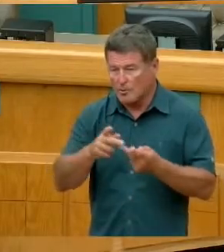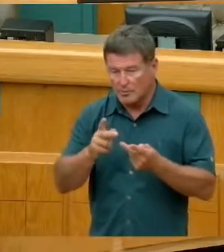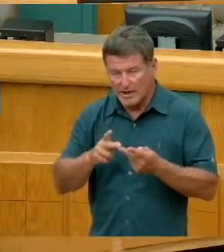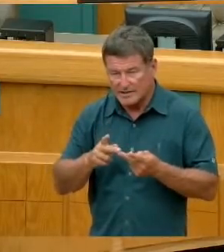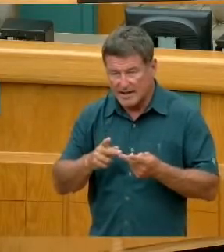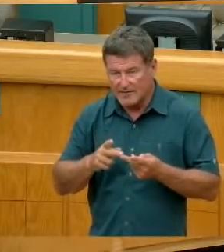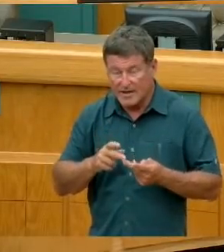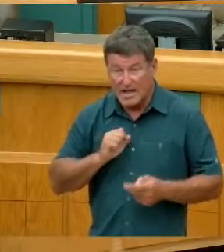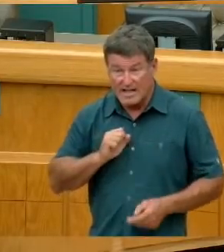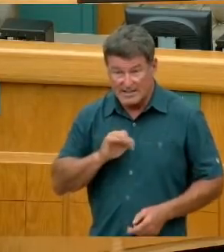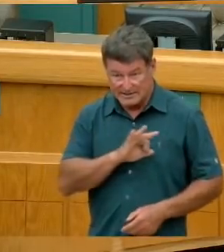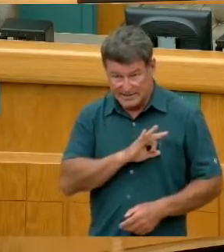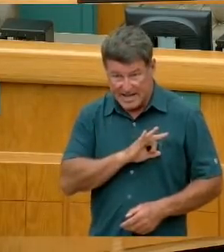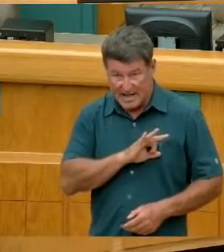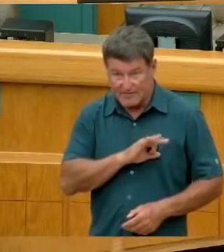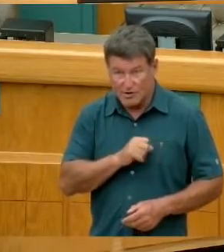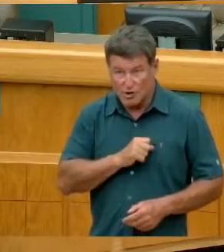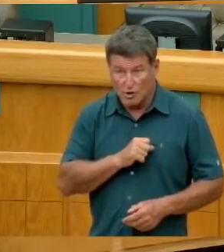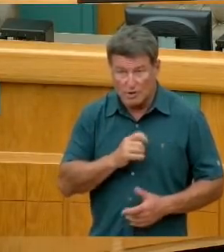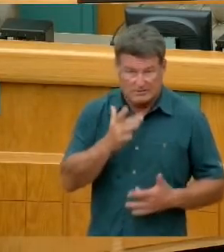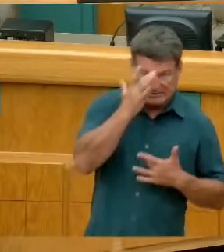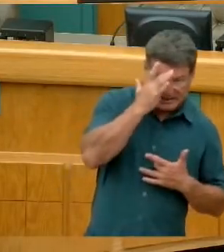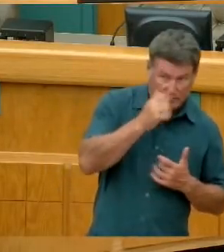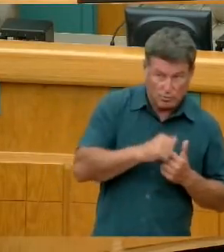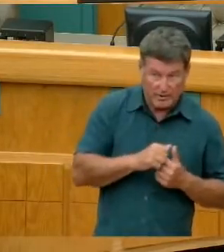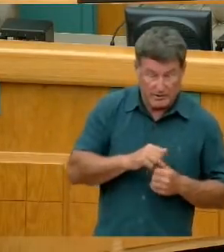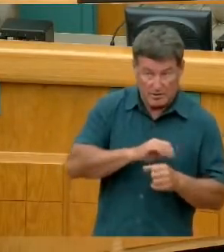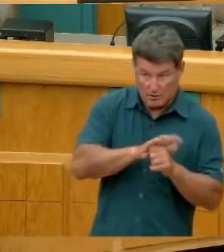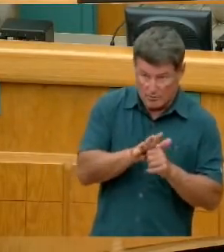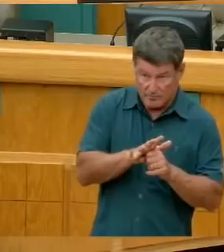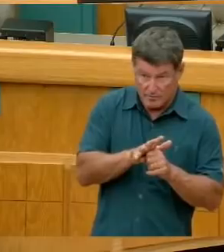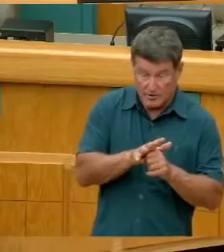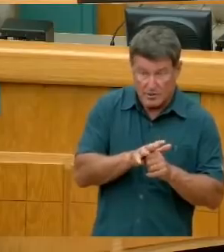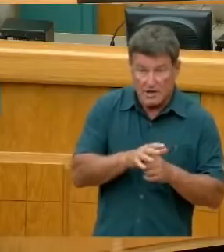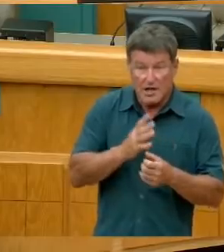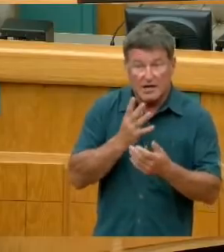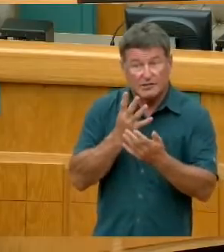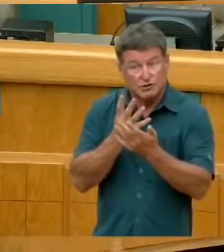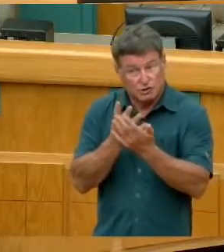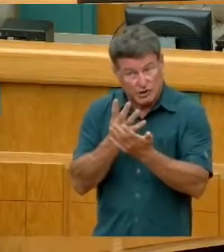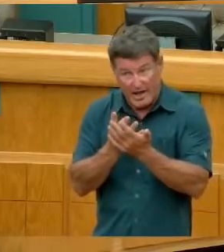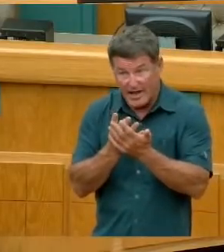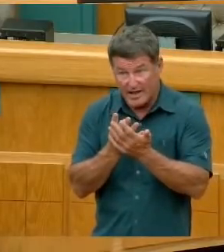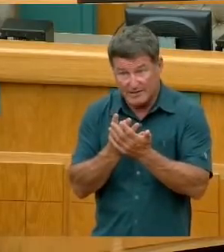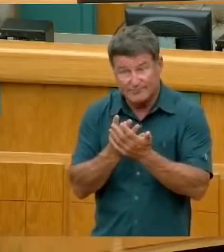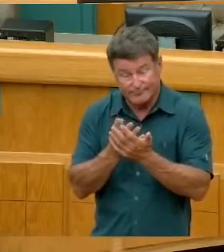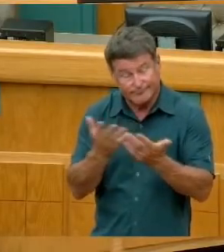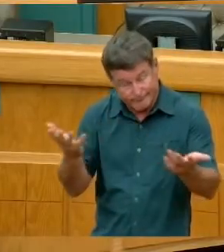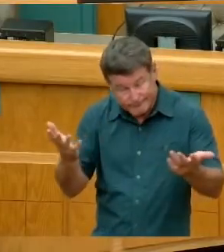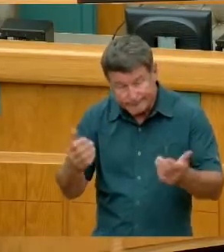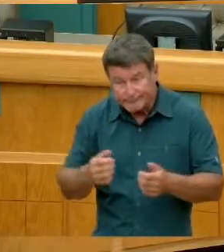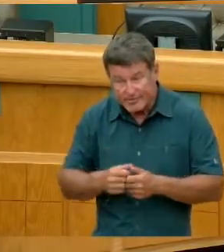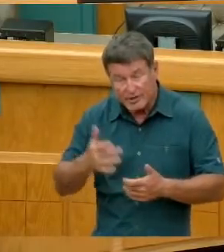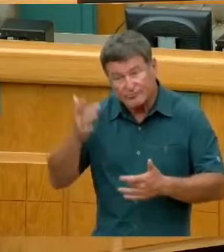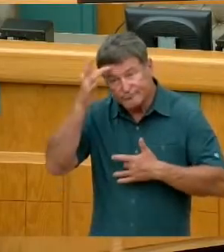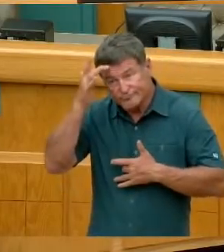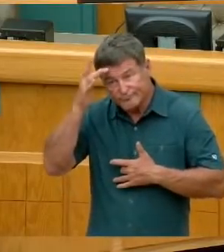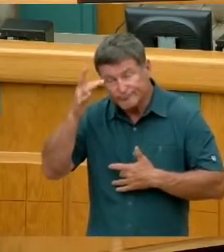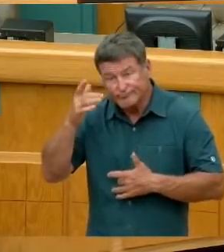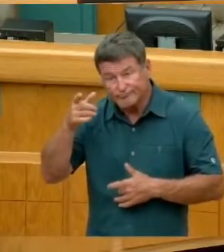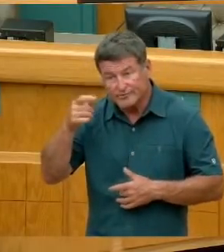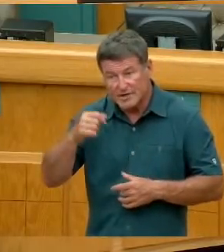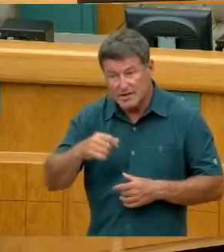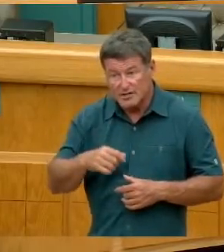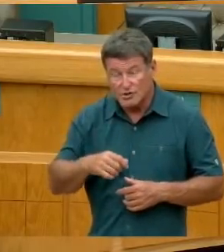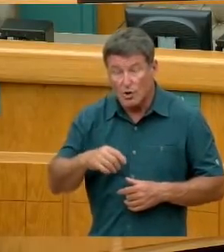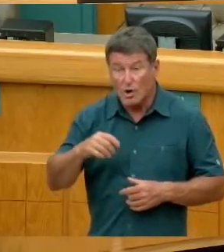other establishments that have a workforce that have been compromised with COVID-19. The jail is one of those places. And